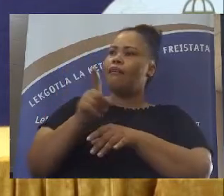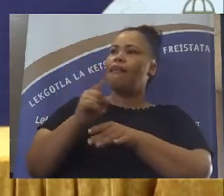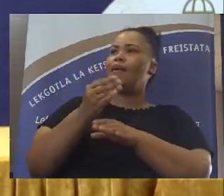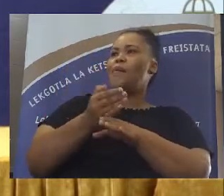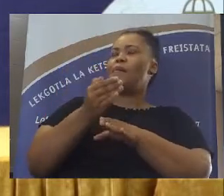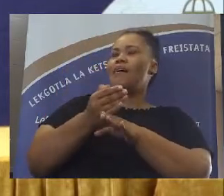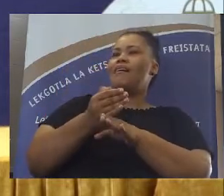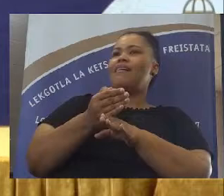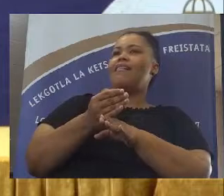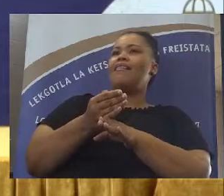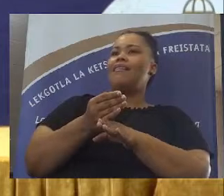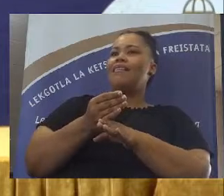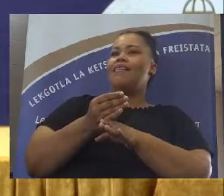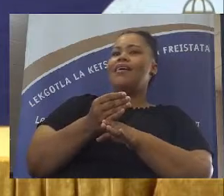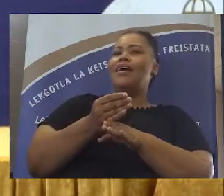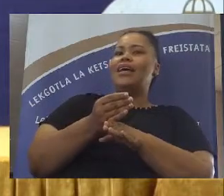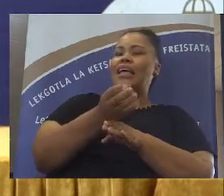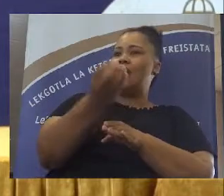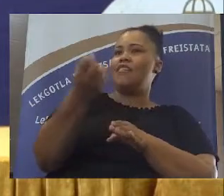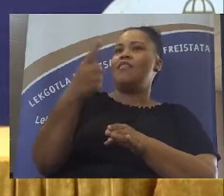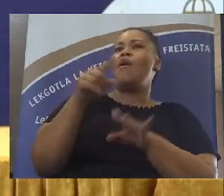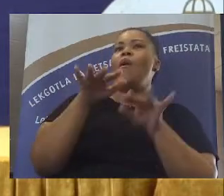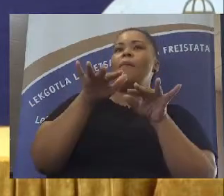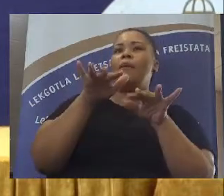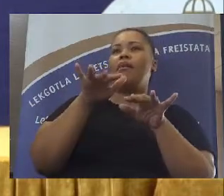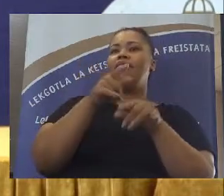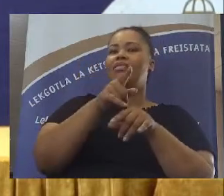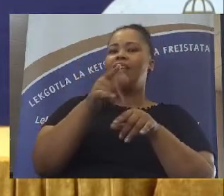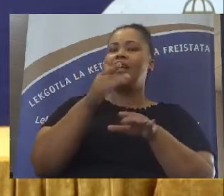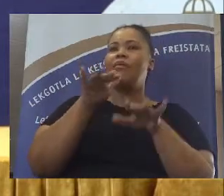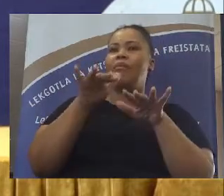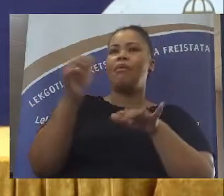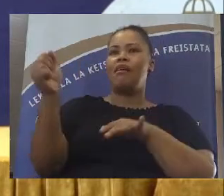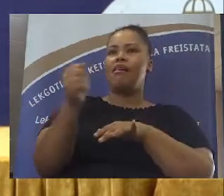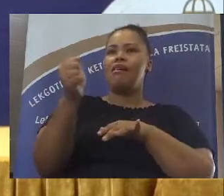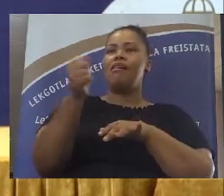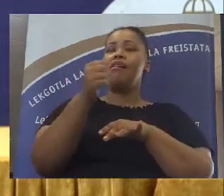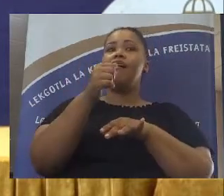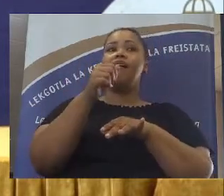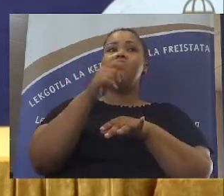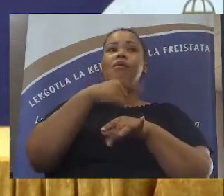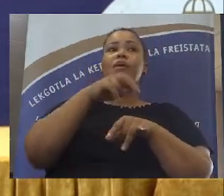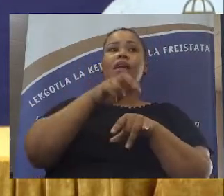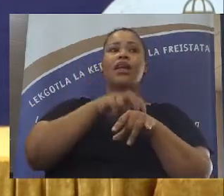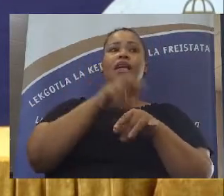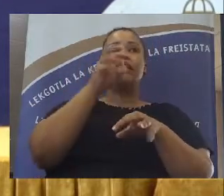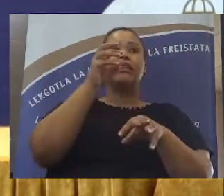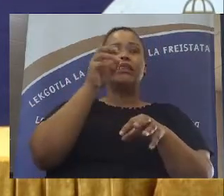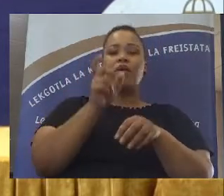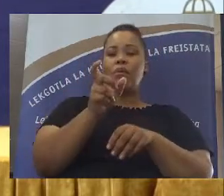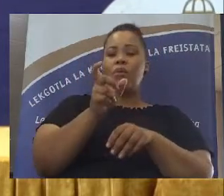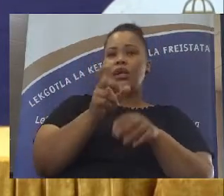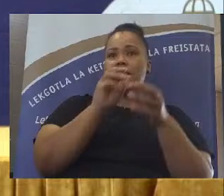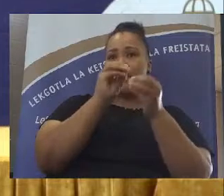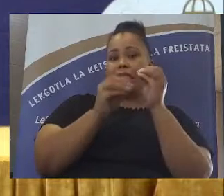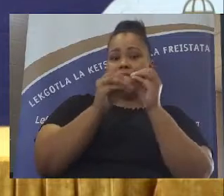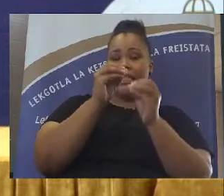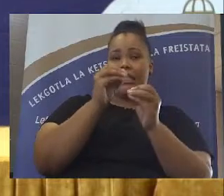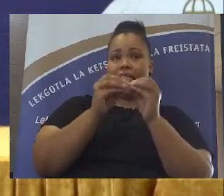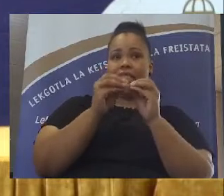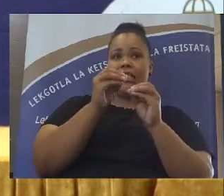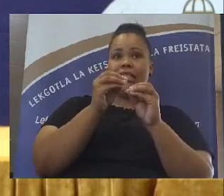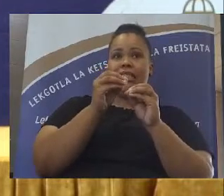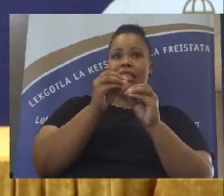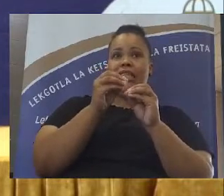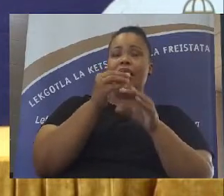So, and we need to be specific in terms of where we target. So there's a need for us to amend that definition to make it